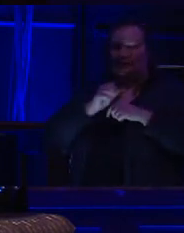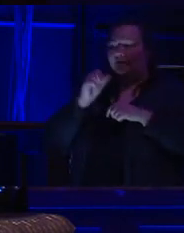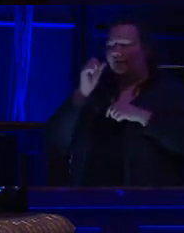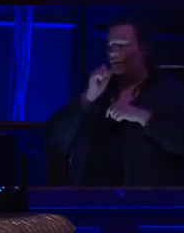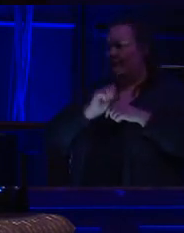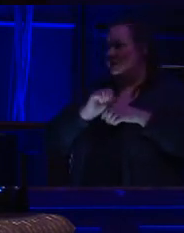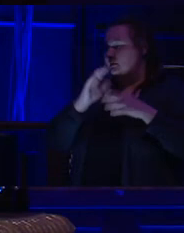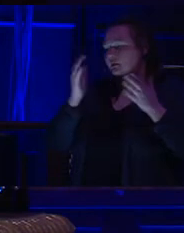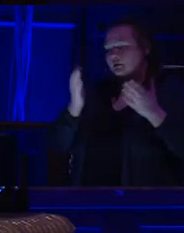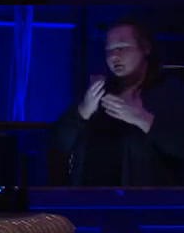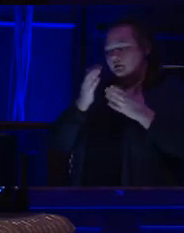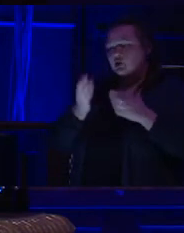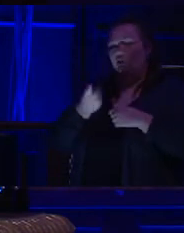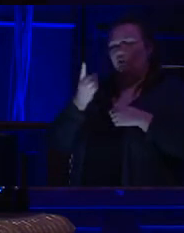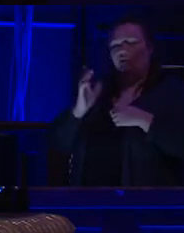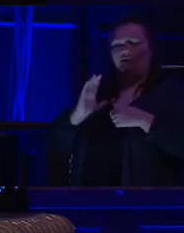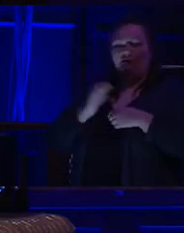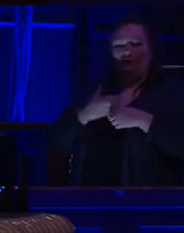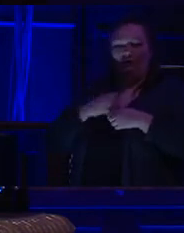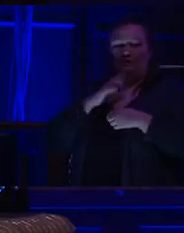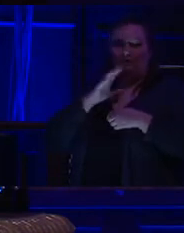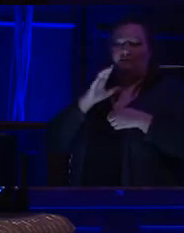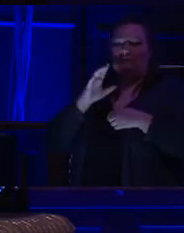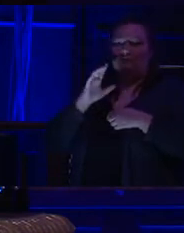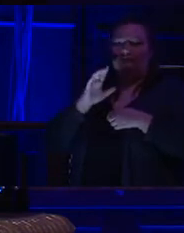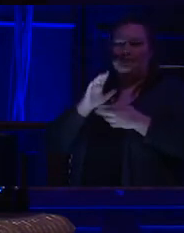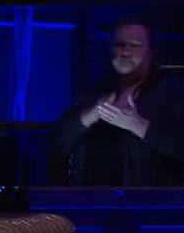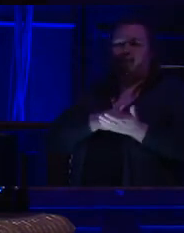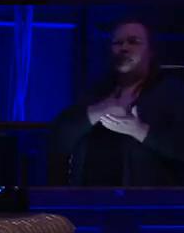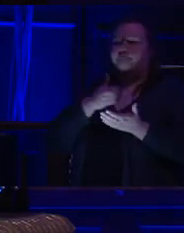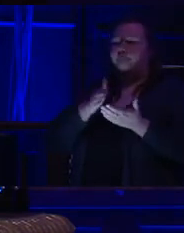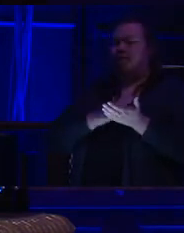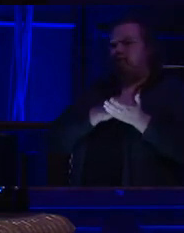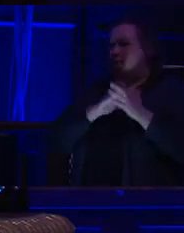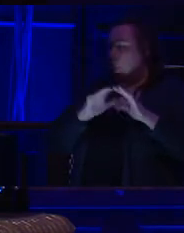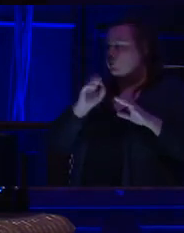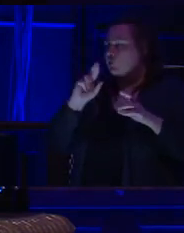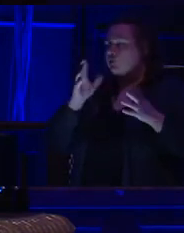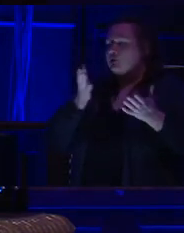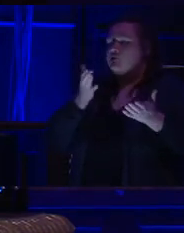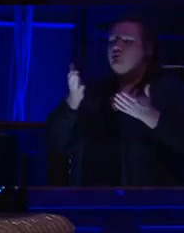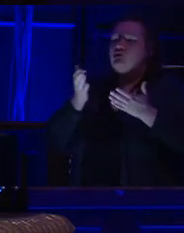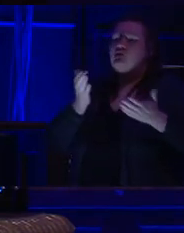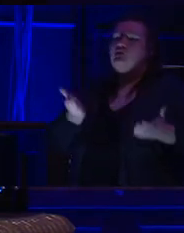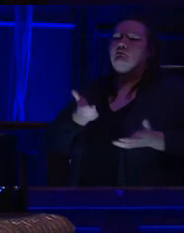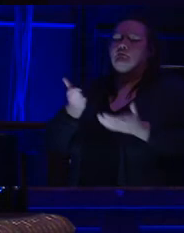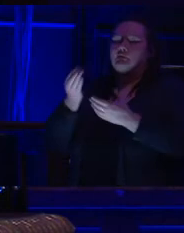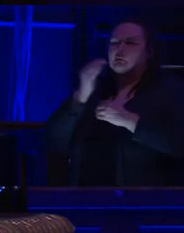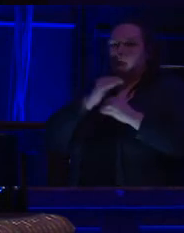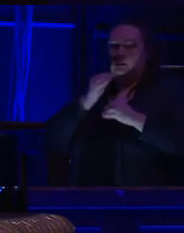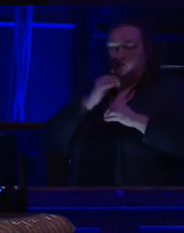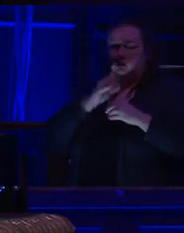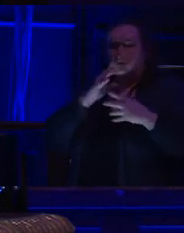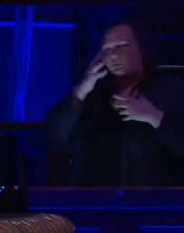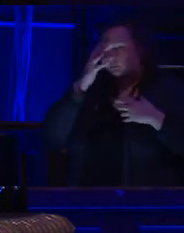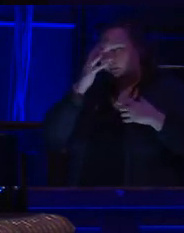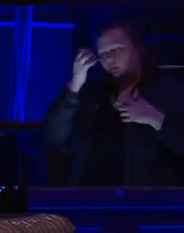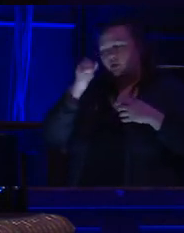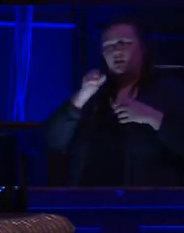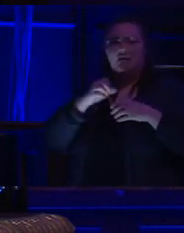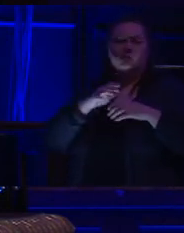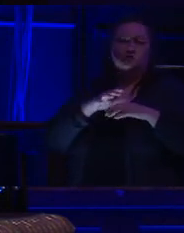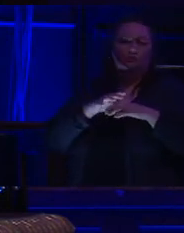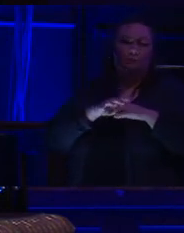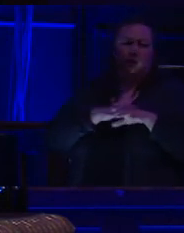here, one of us sweeps the floors or serves our meals or memorizes a slow walk